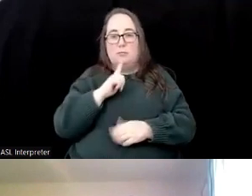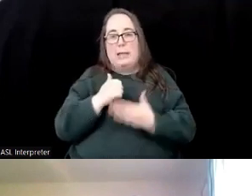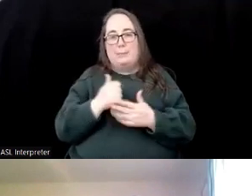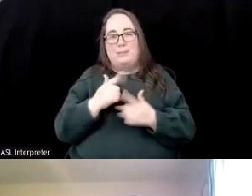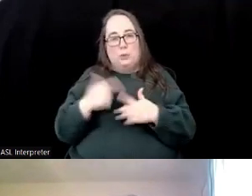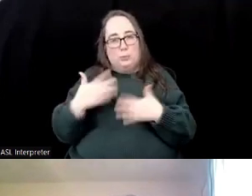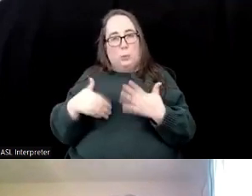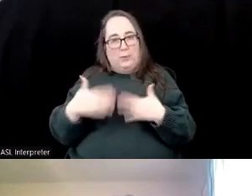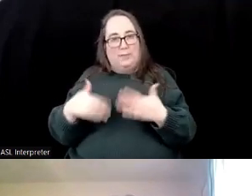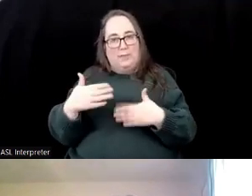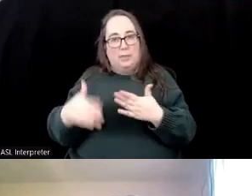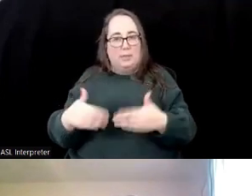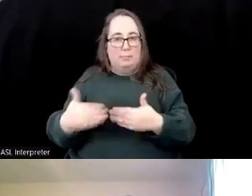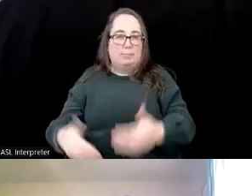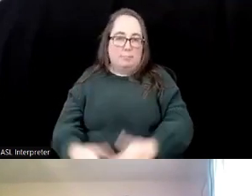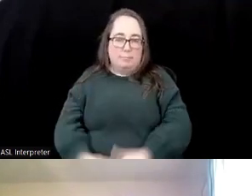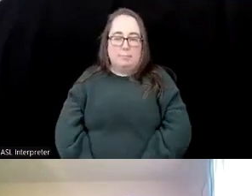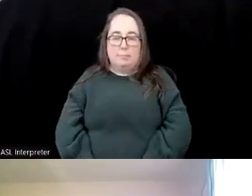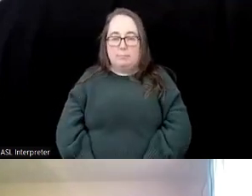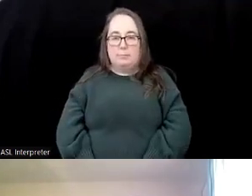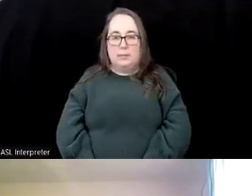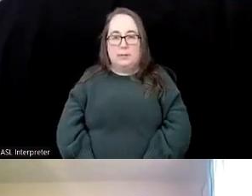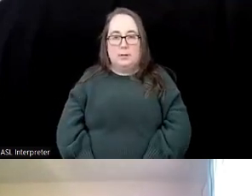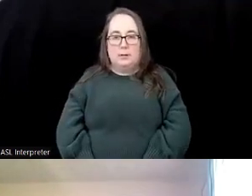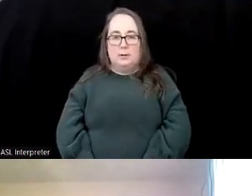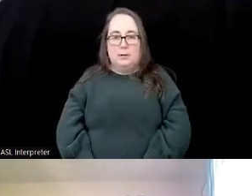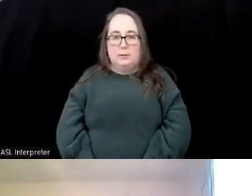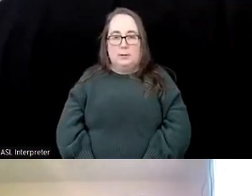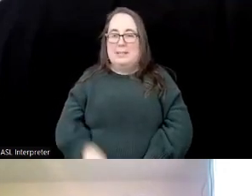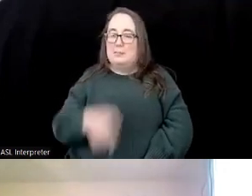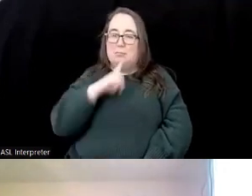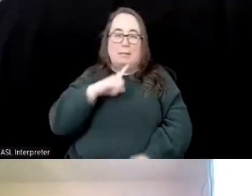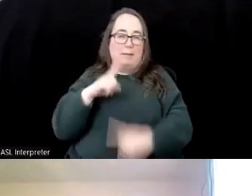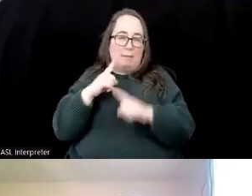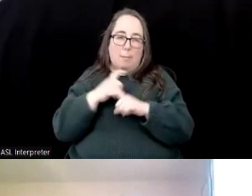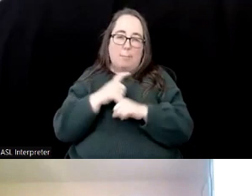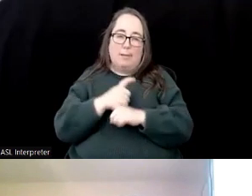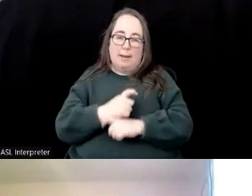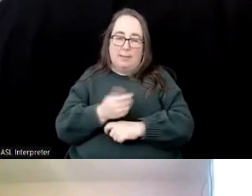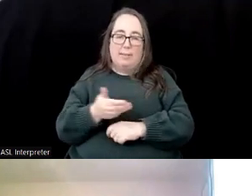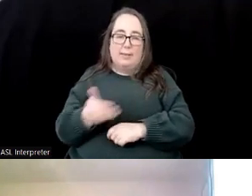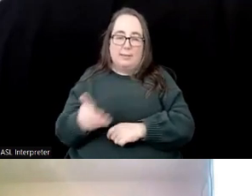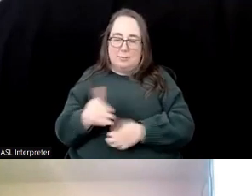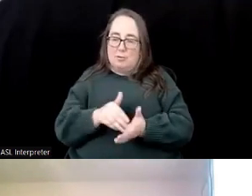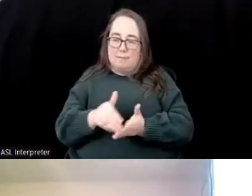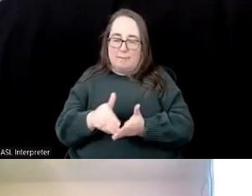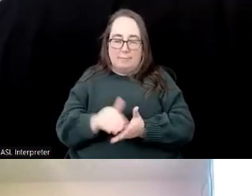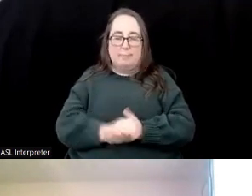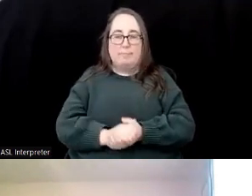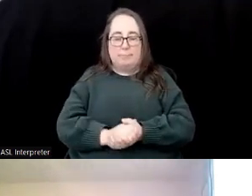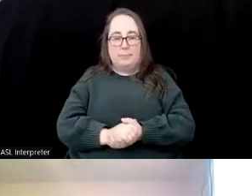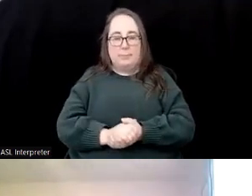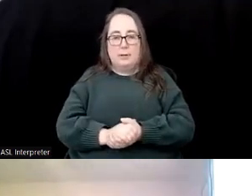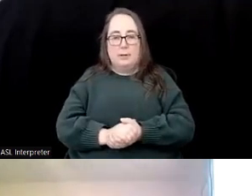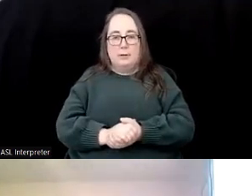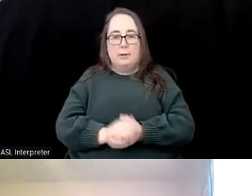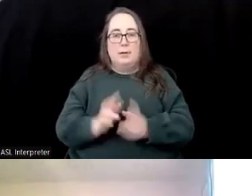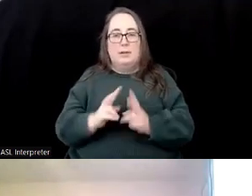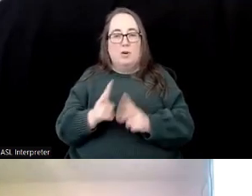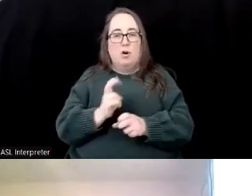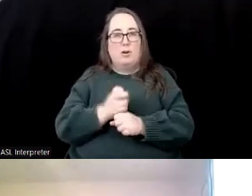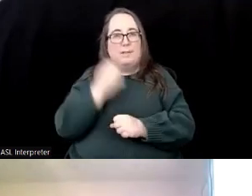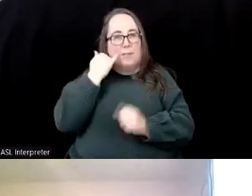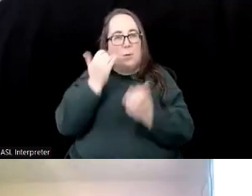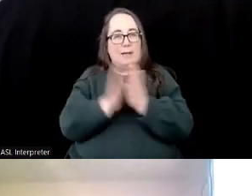that process along. This is really complicated stuff often, and it's very hard when you ask